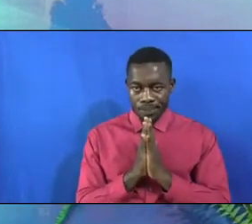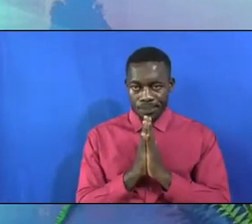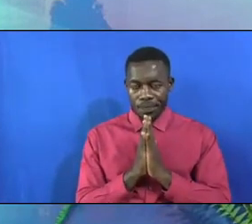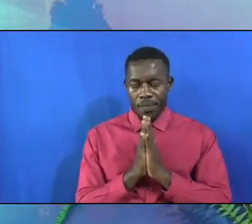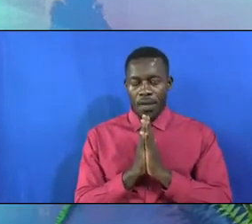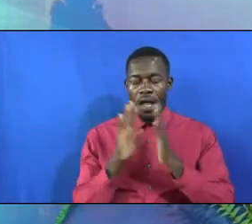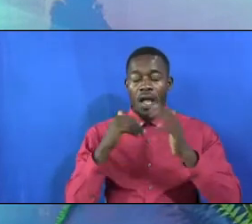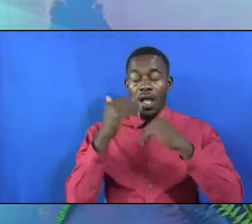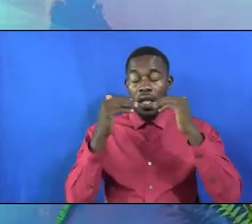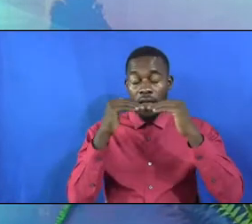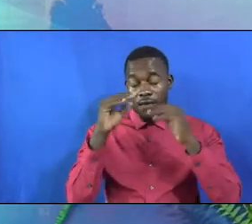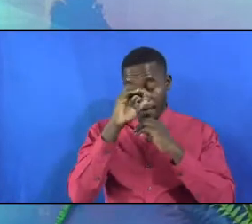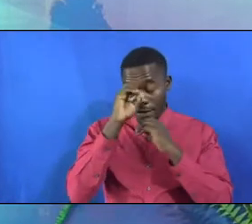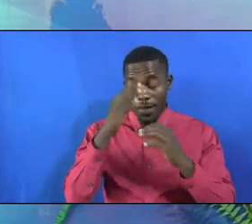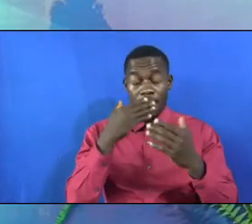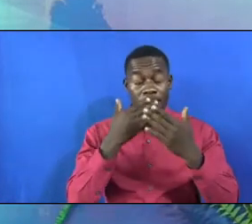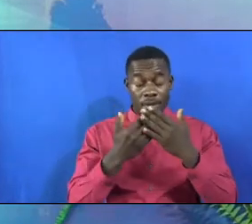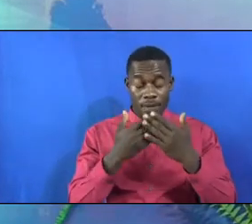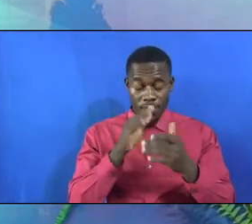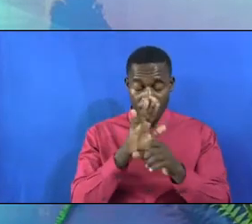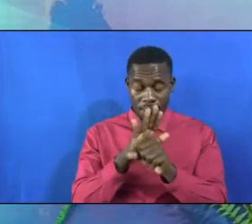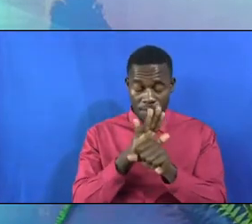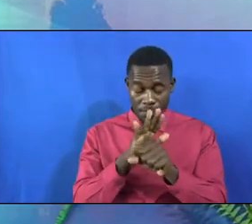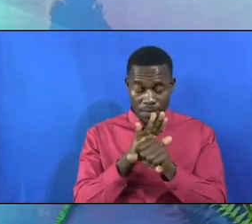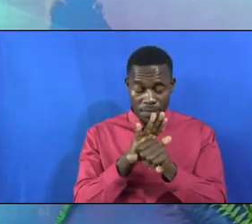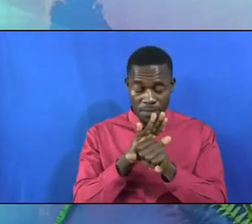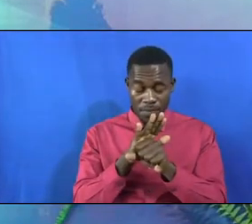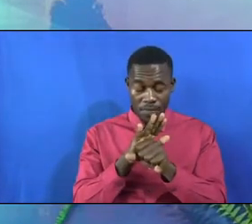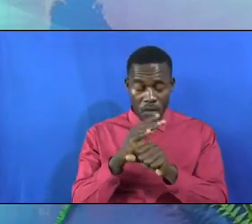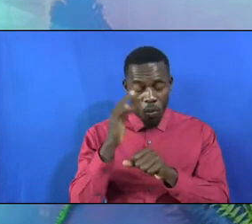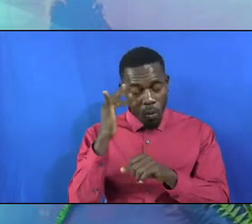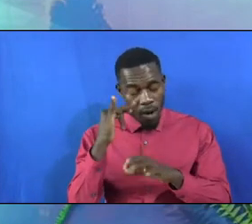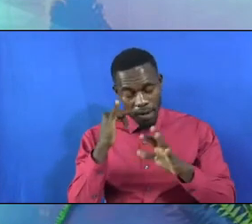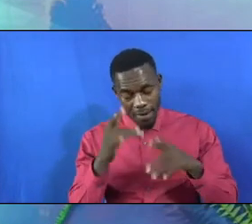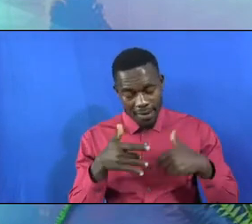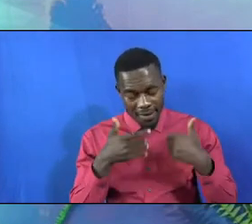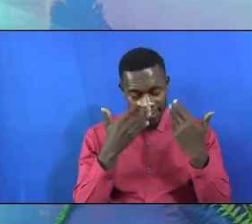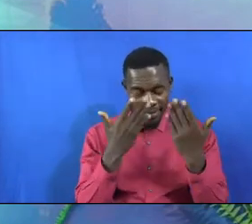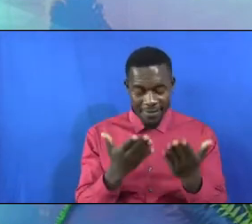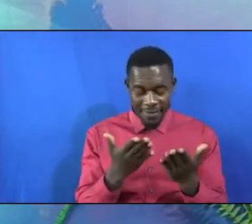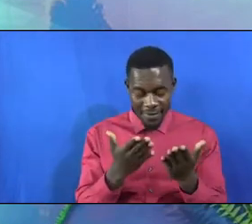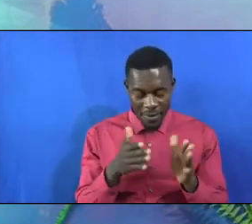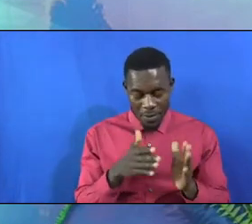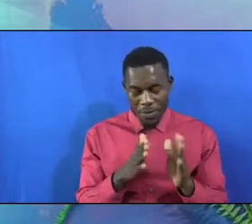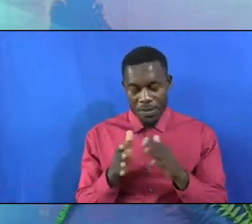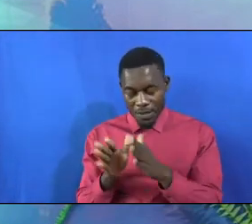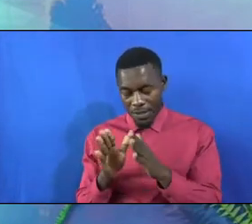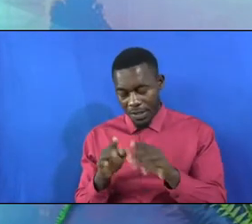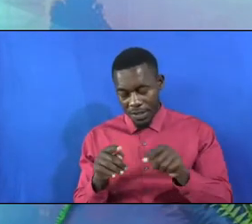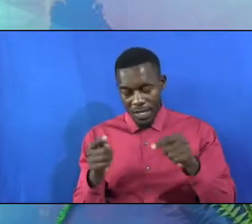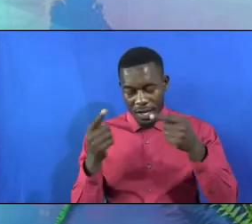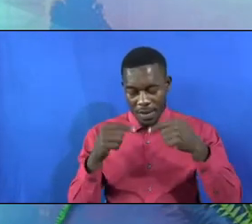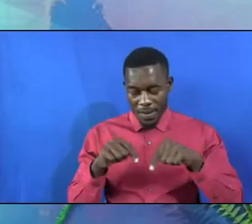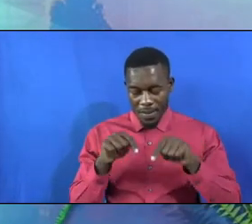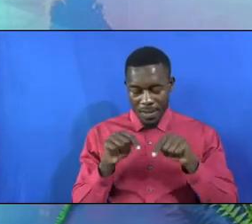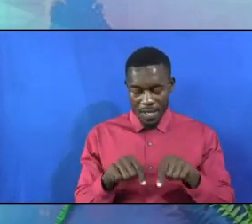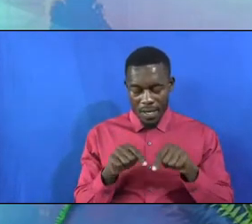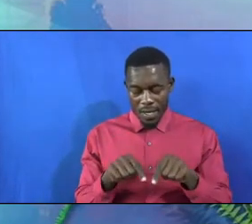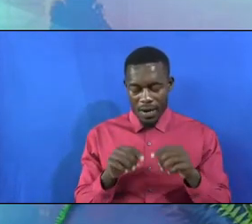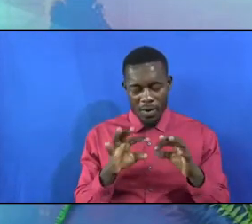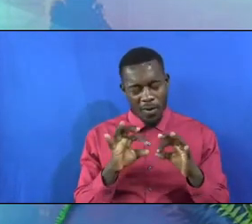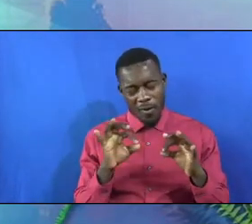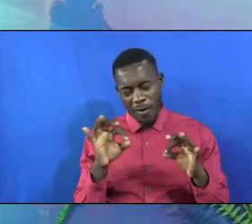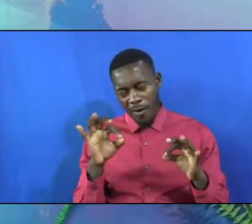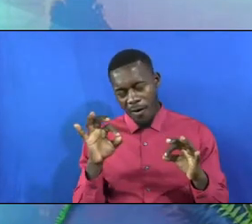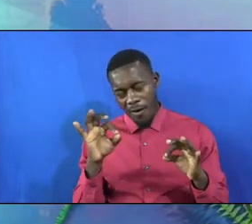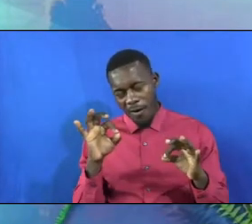Heavenly Father, we want to thank you for giving us an opportunity to gather together. Lord, it